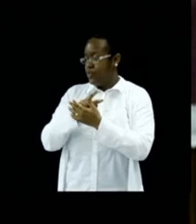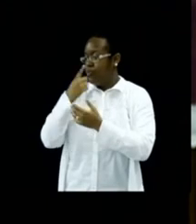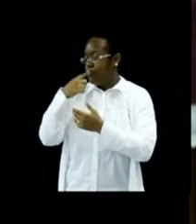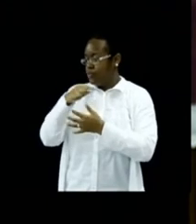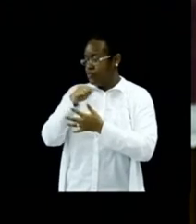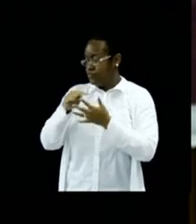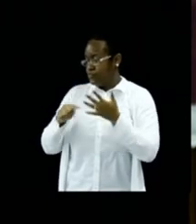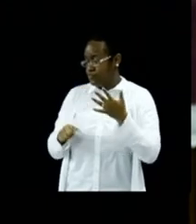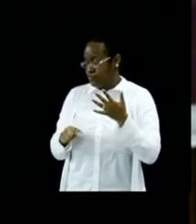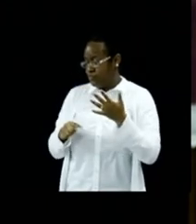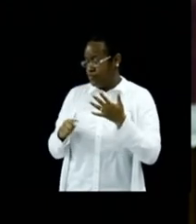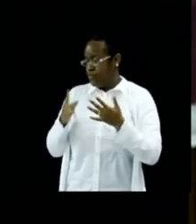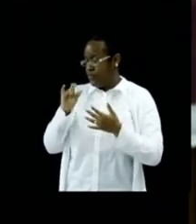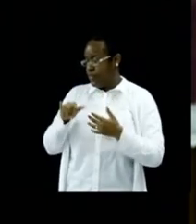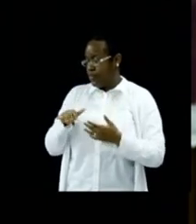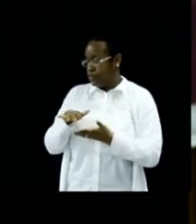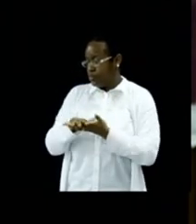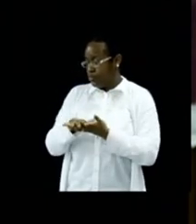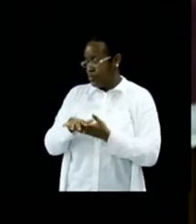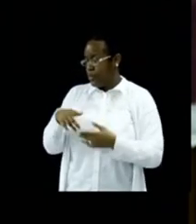Affairs.